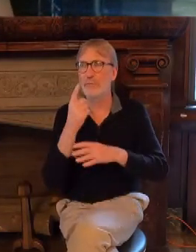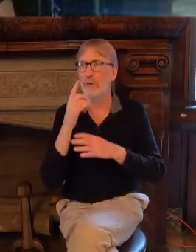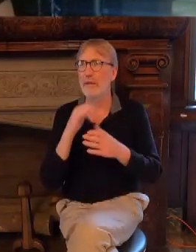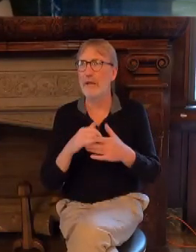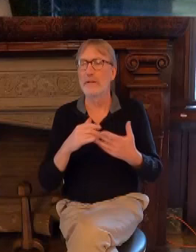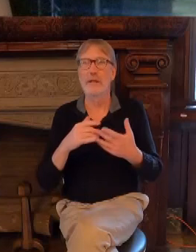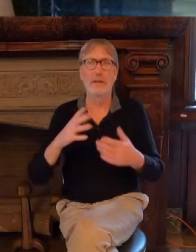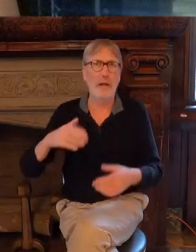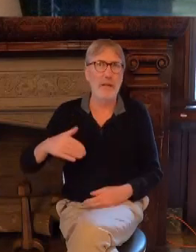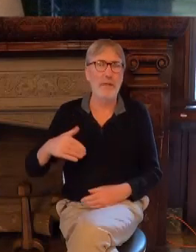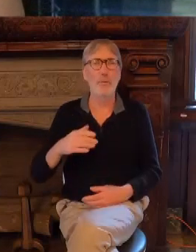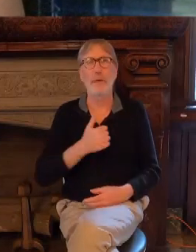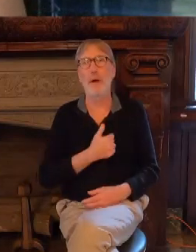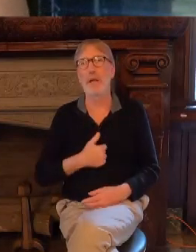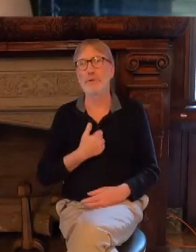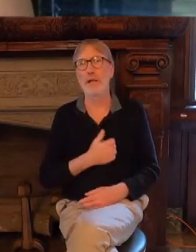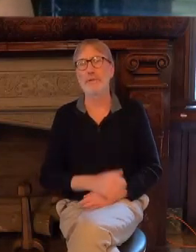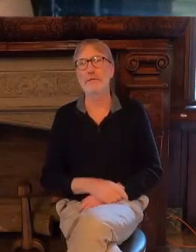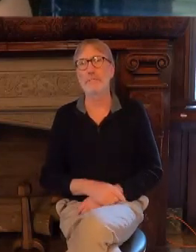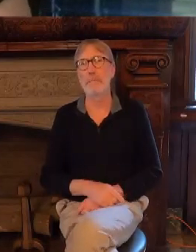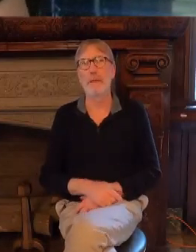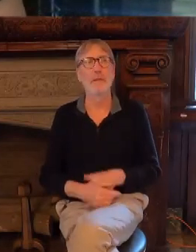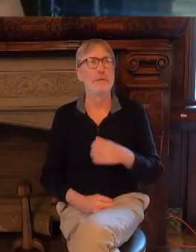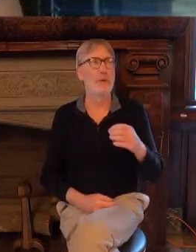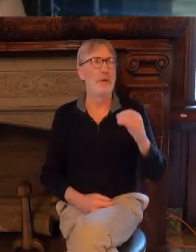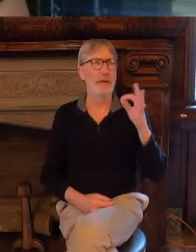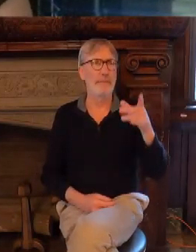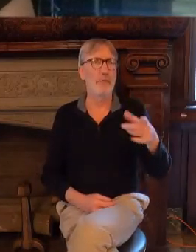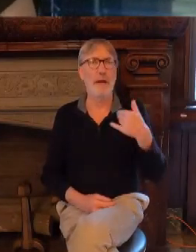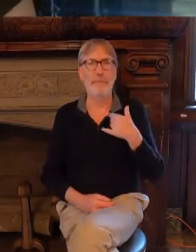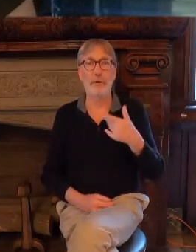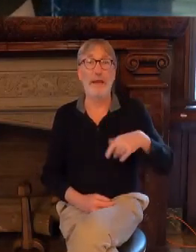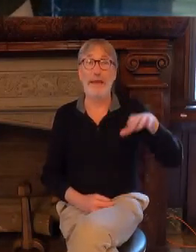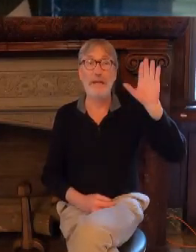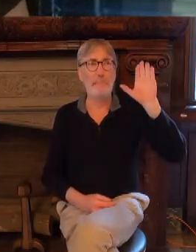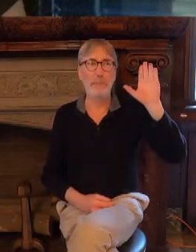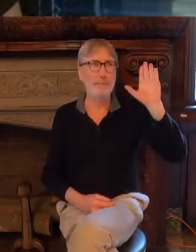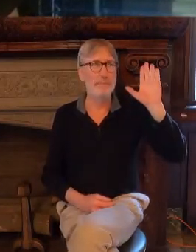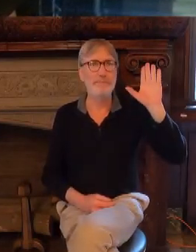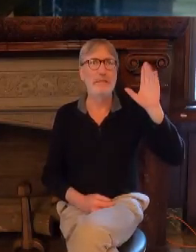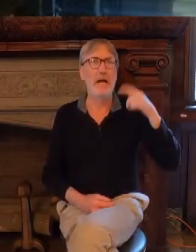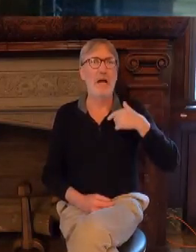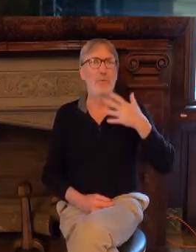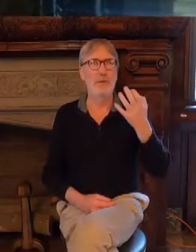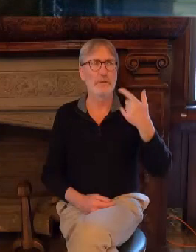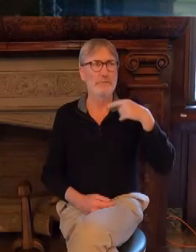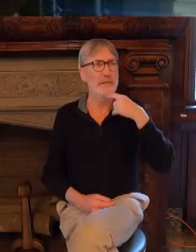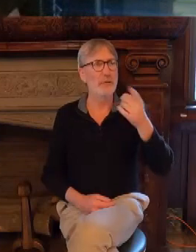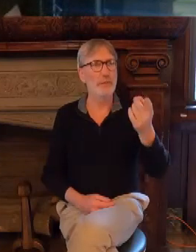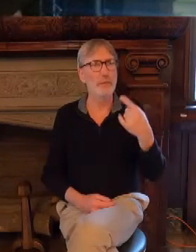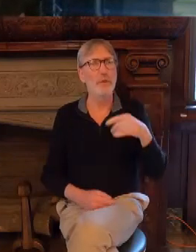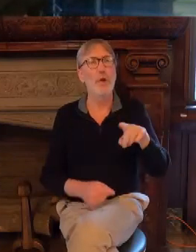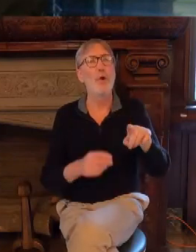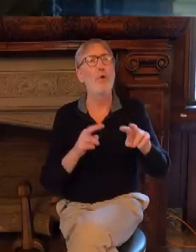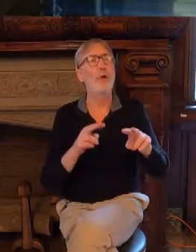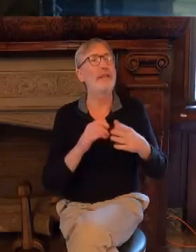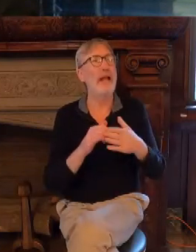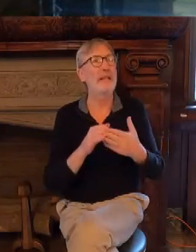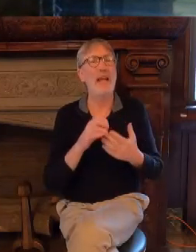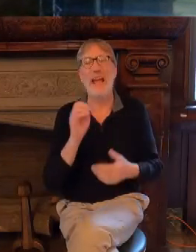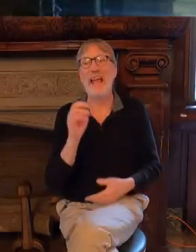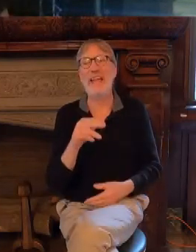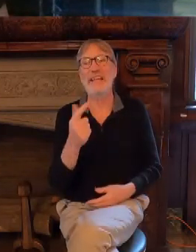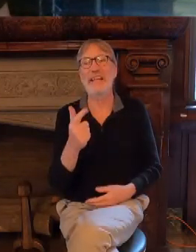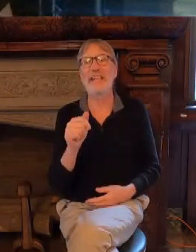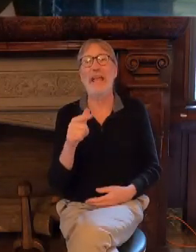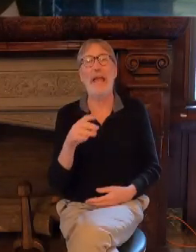and we apologize. So for those of you who have your hand up, I want to direct you to the Engage page for this